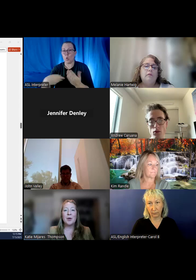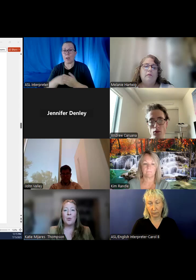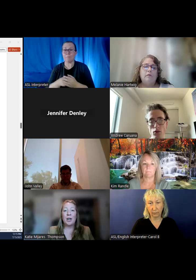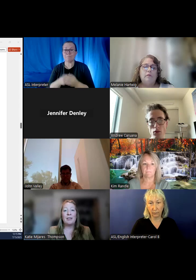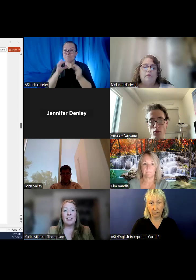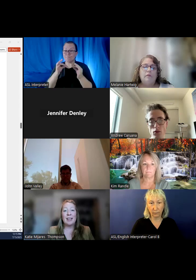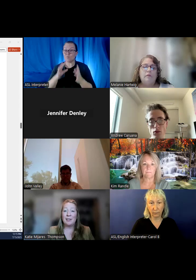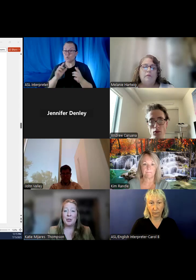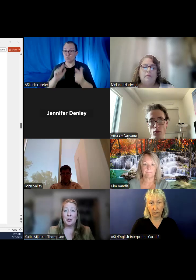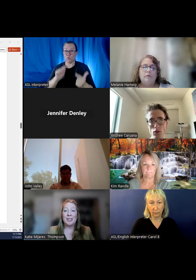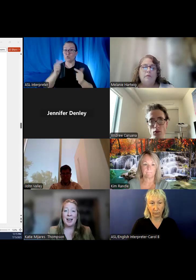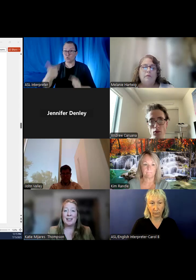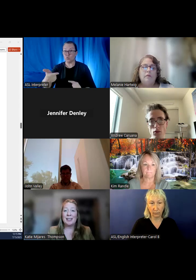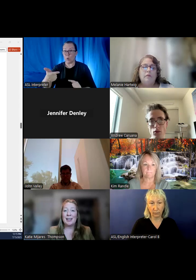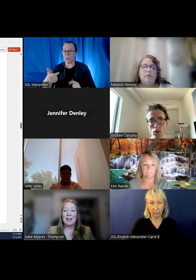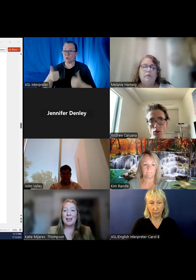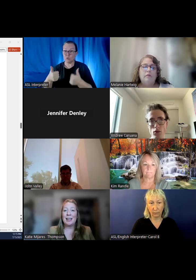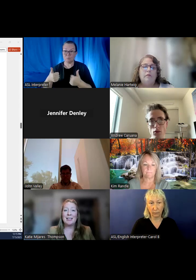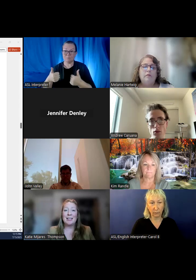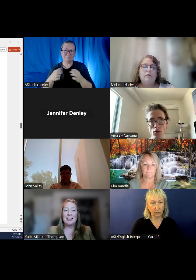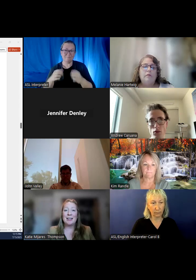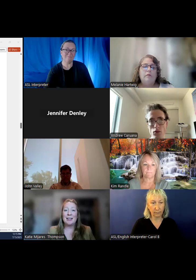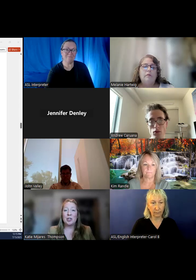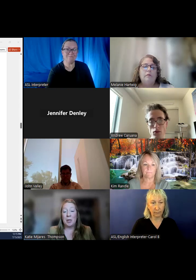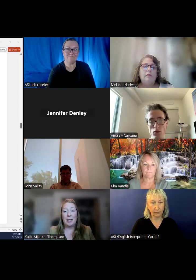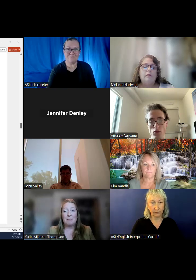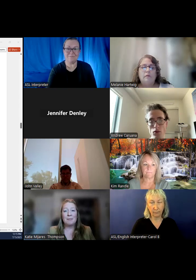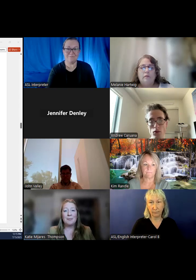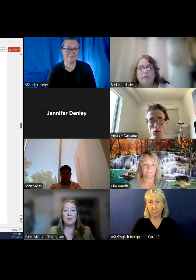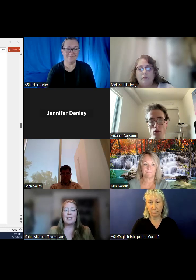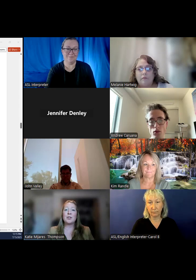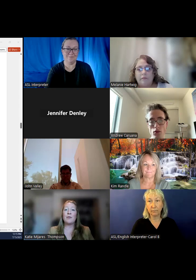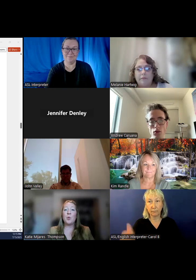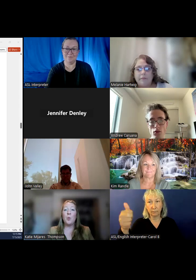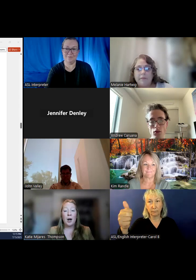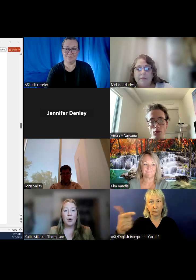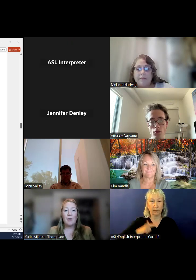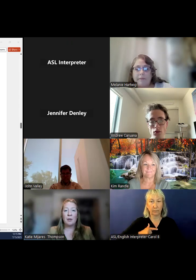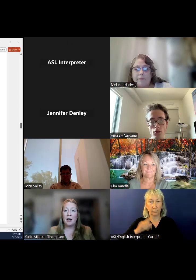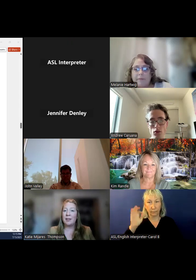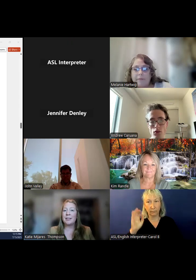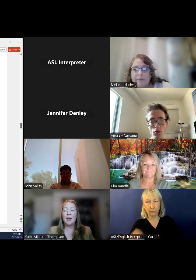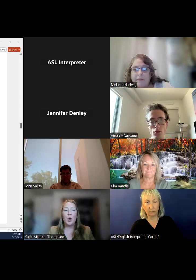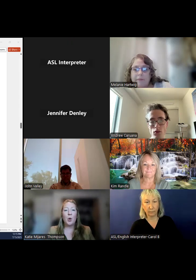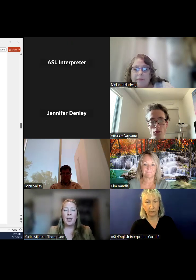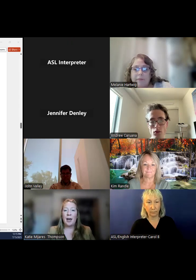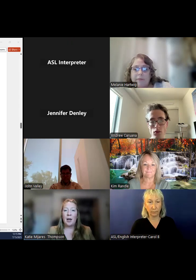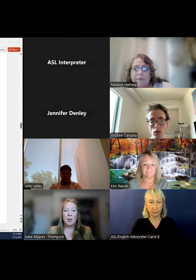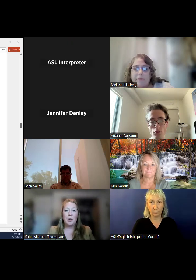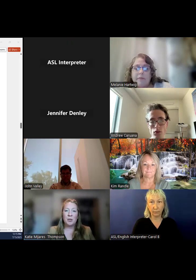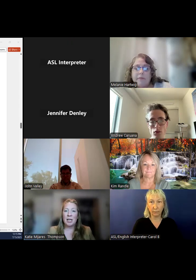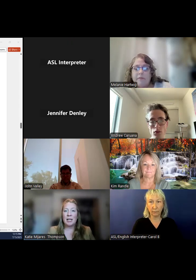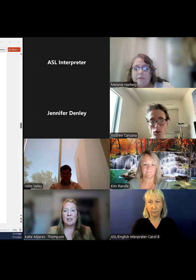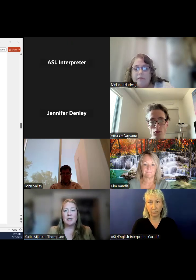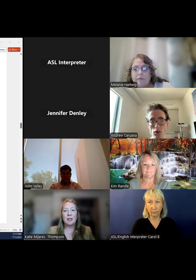is whatever the individual decides it to be, right? So if you want to work off your benefits, we help